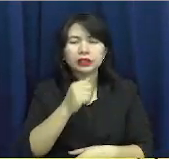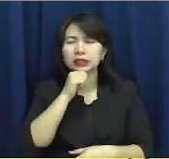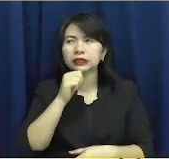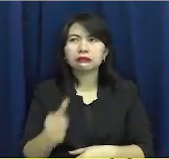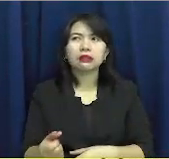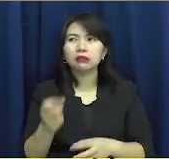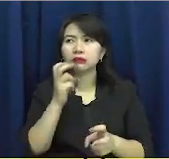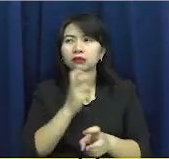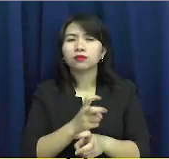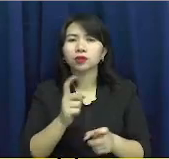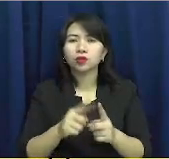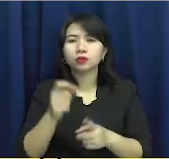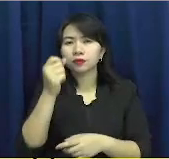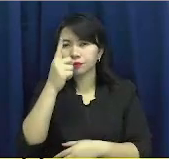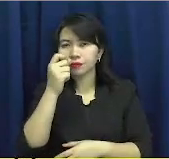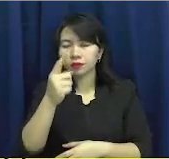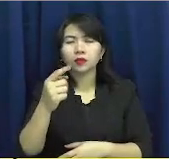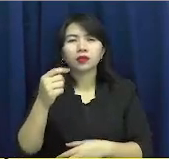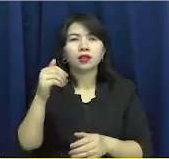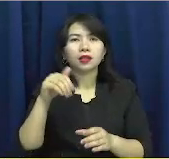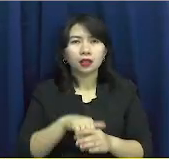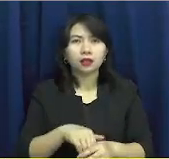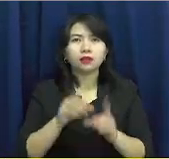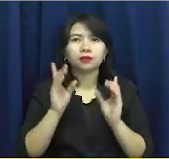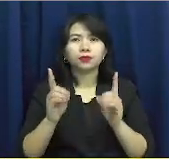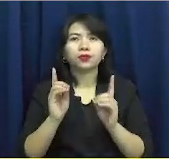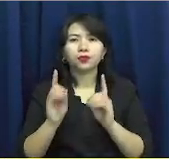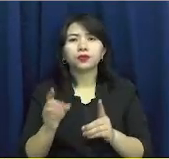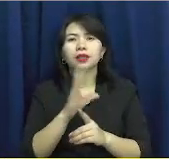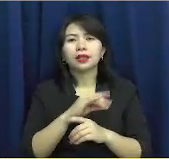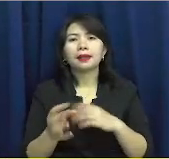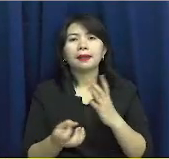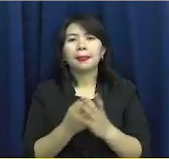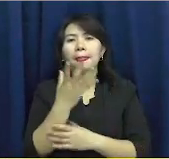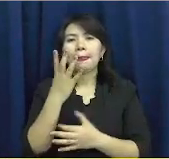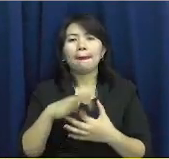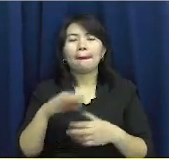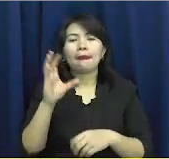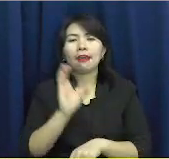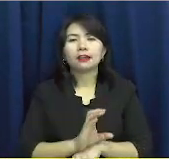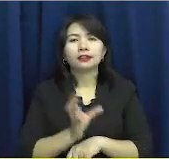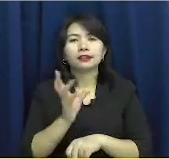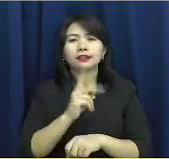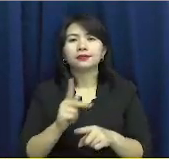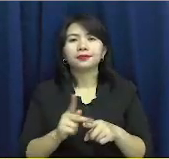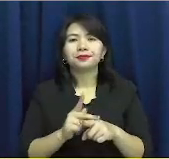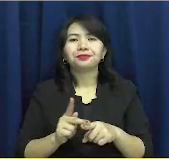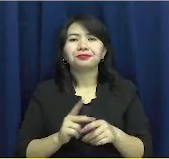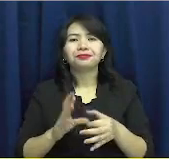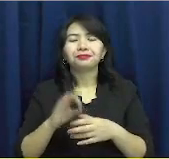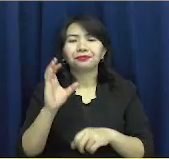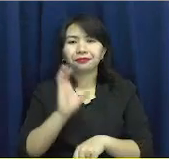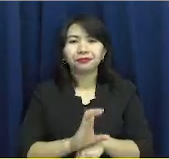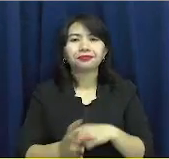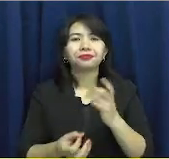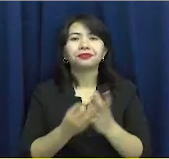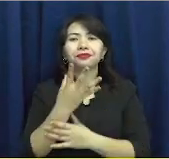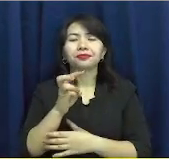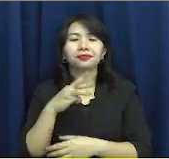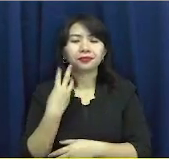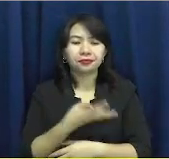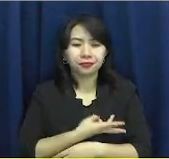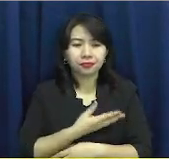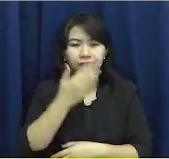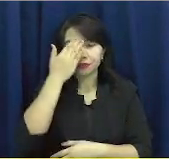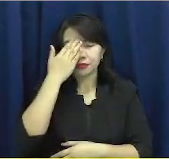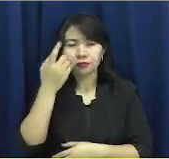far as the doctrine is concerned, as far as the growth of the church is concerned, principles of the church growth is concerned, we all know for a